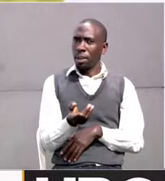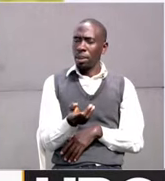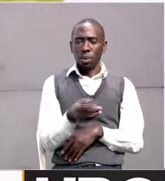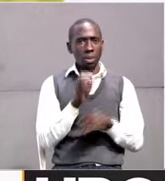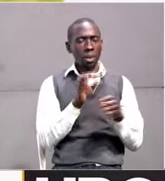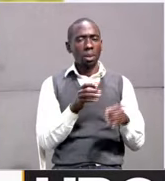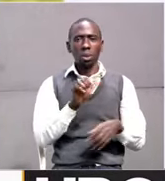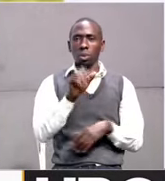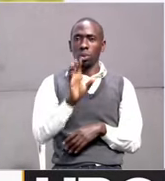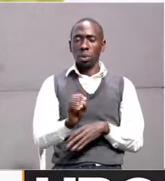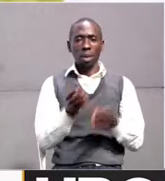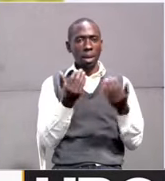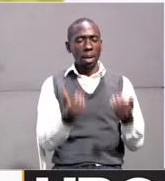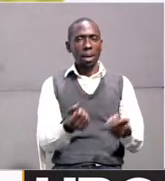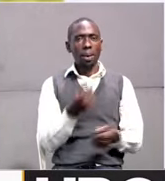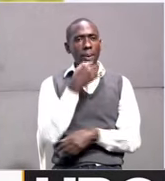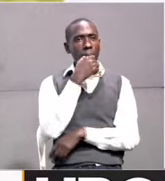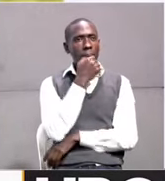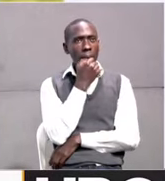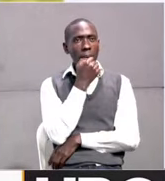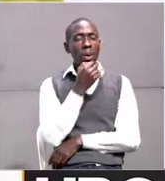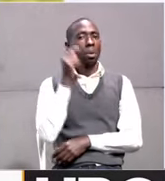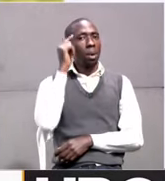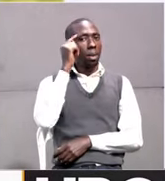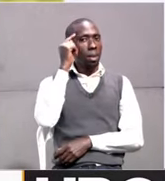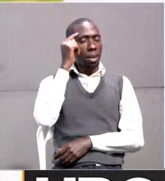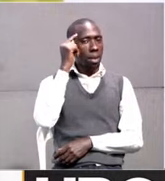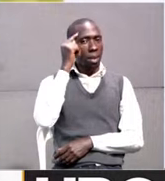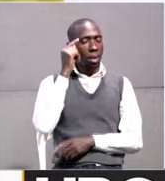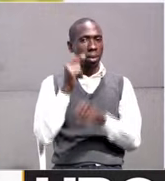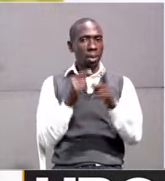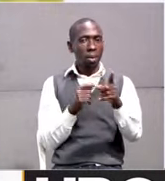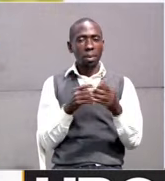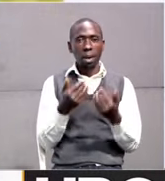where we are thinking of a hybrid.